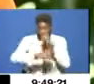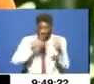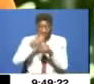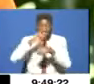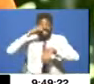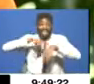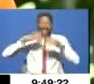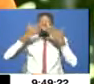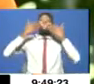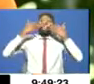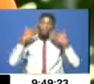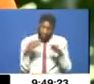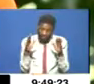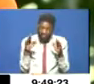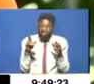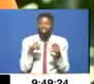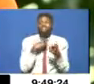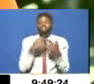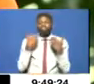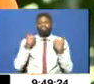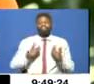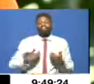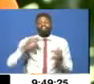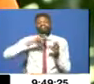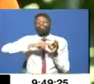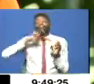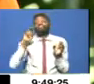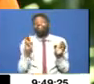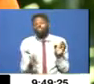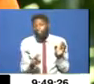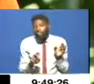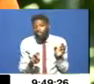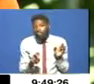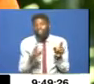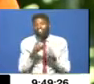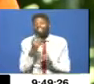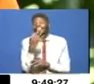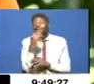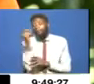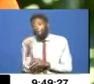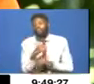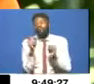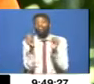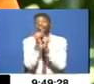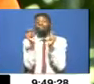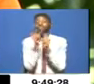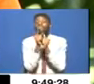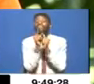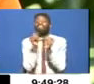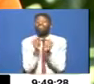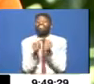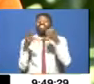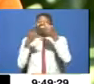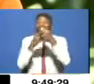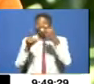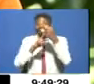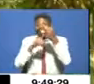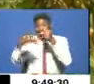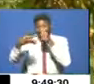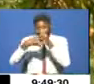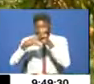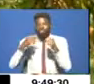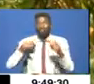over, and then I resigned on 3rd of November 1969, and I came to